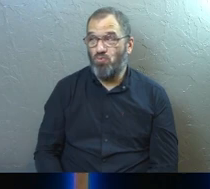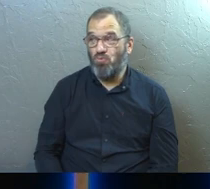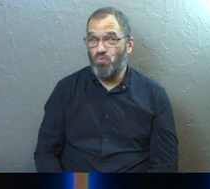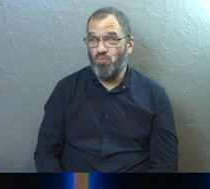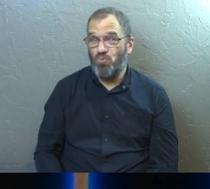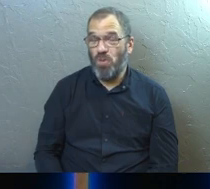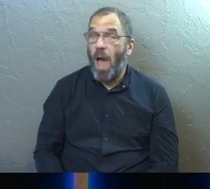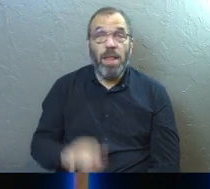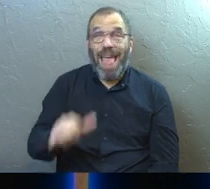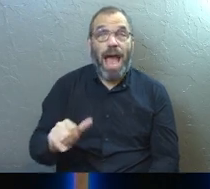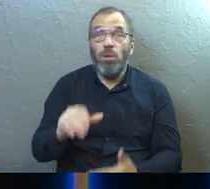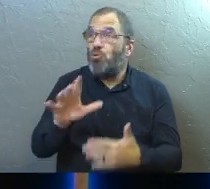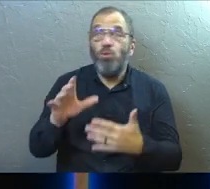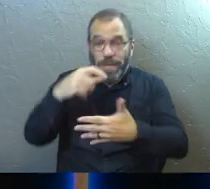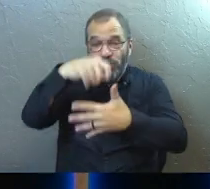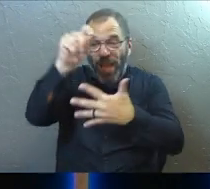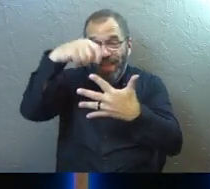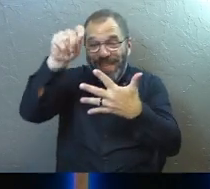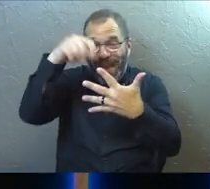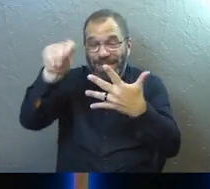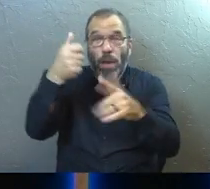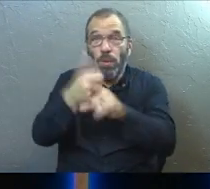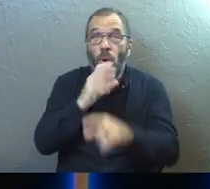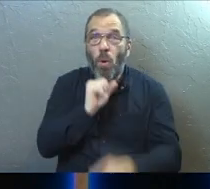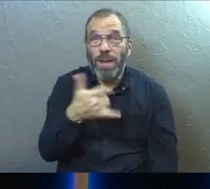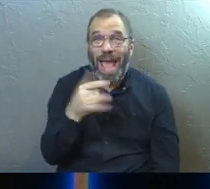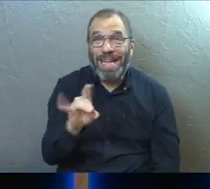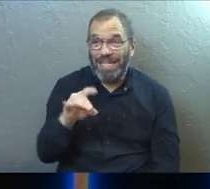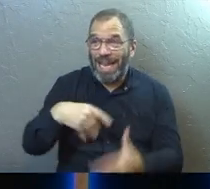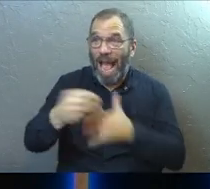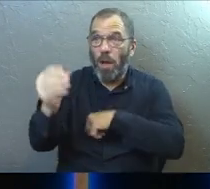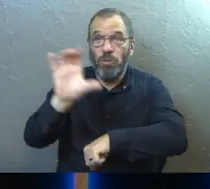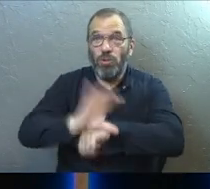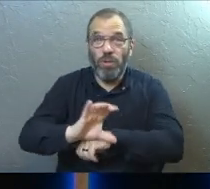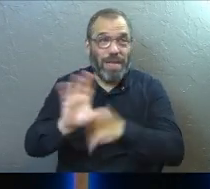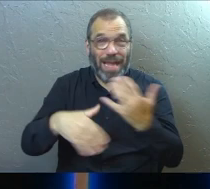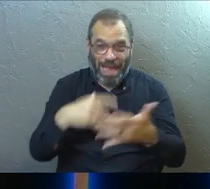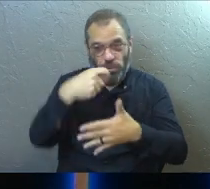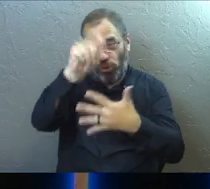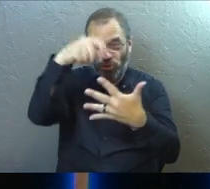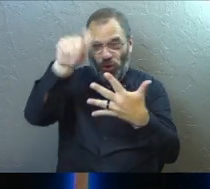And you can do any of those things, by the way, once you're an adult and you're outside of our home church and blah, blah, blah.